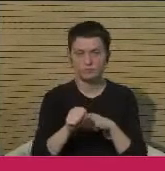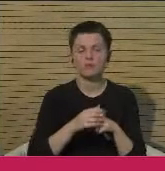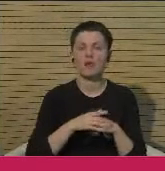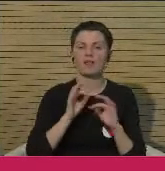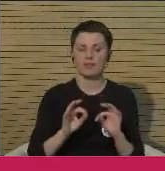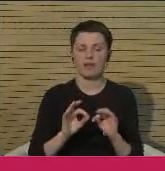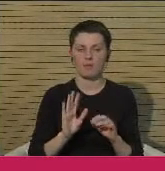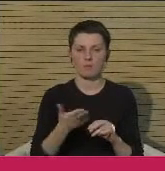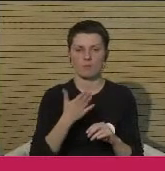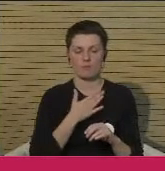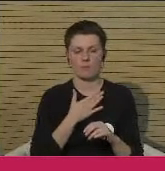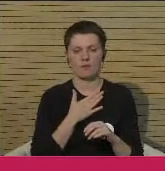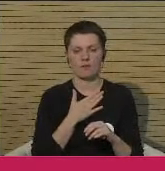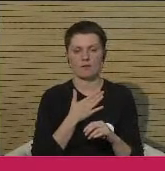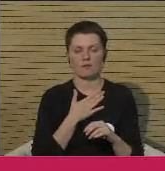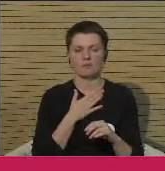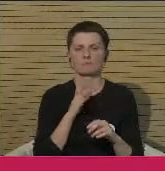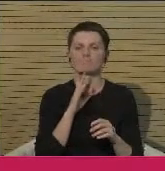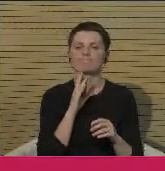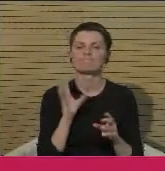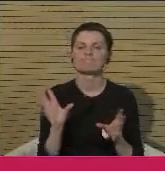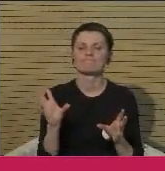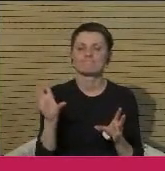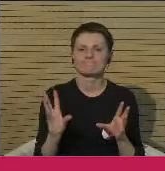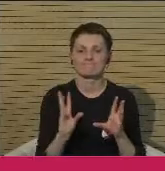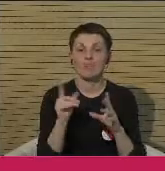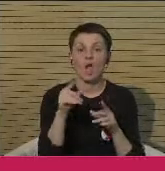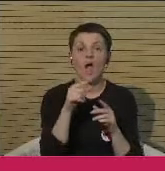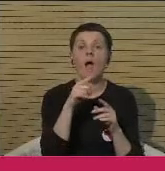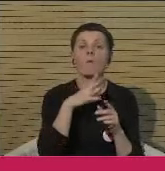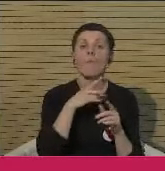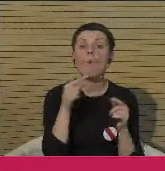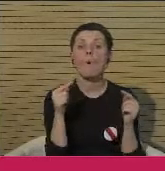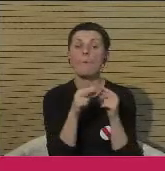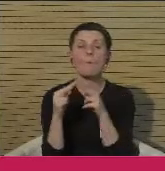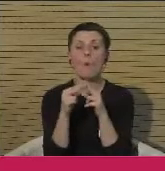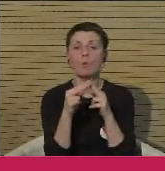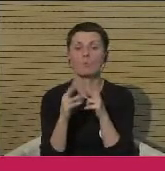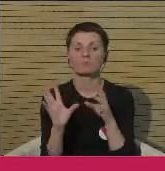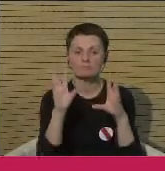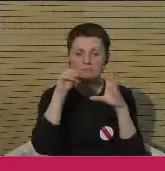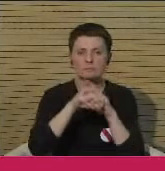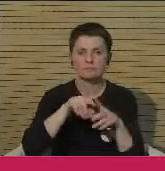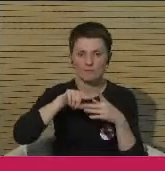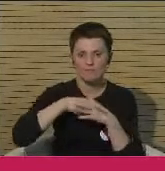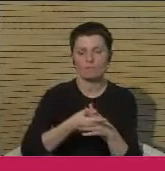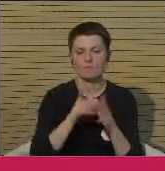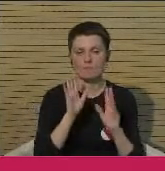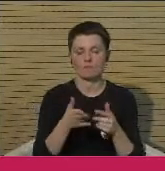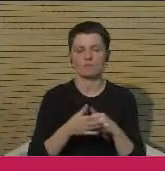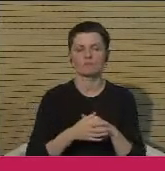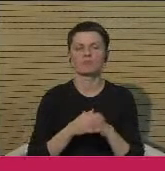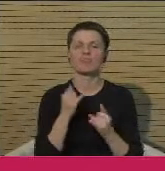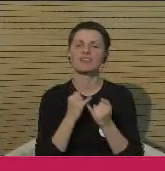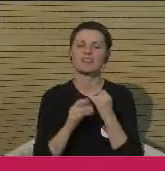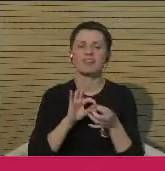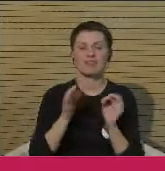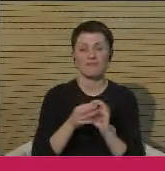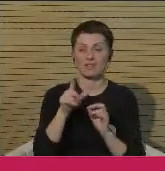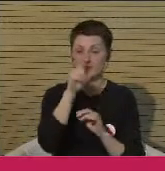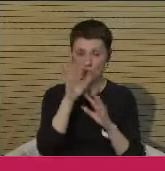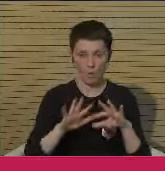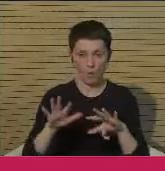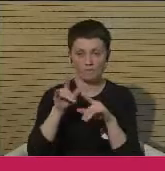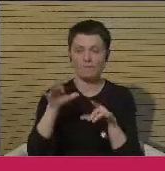Russians are very skillful in creating that area, and we can see they are going to implement the cooperation and